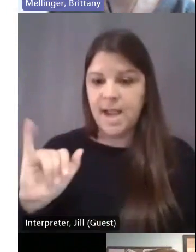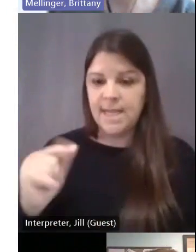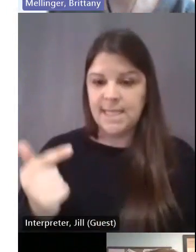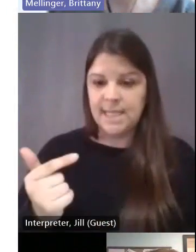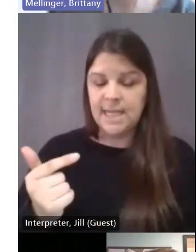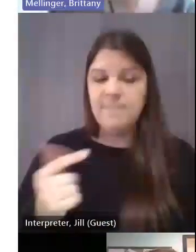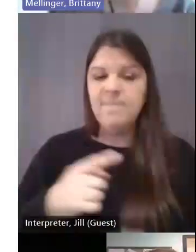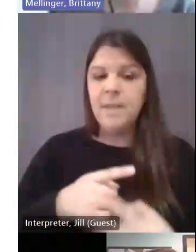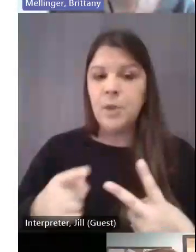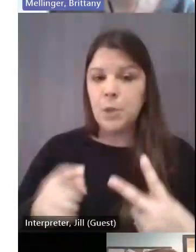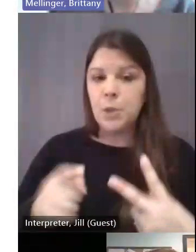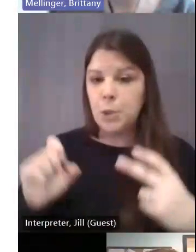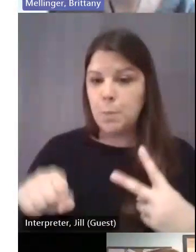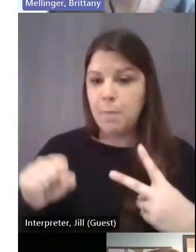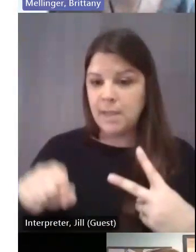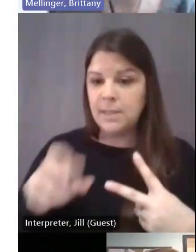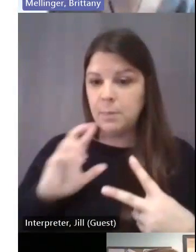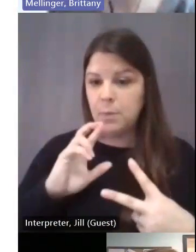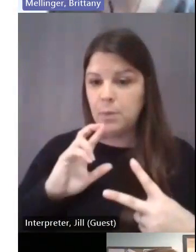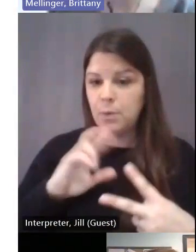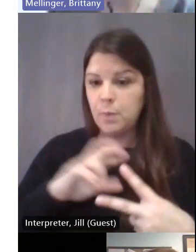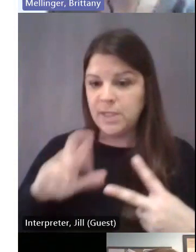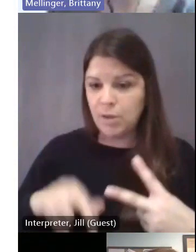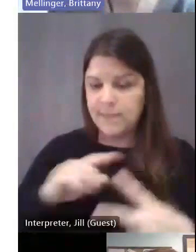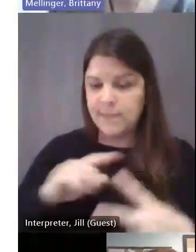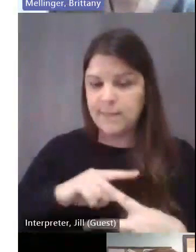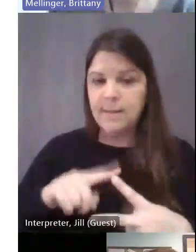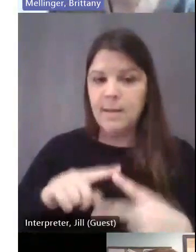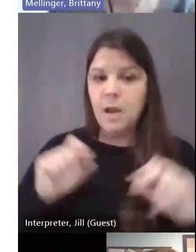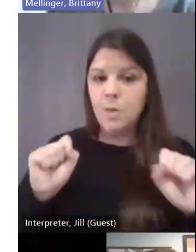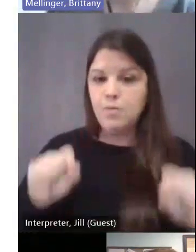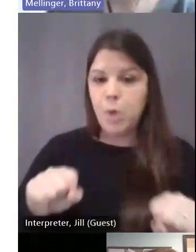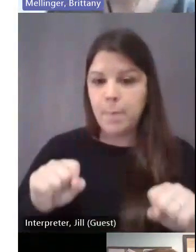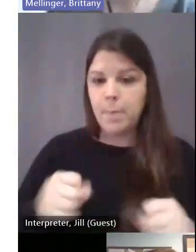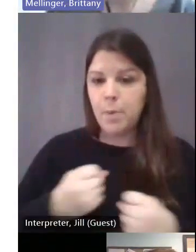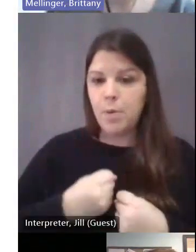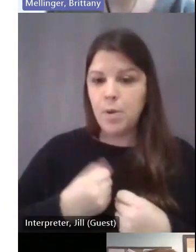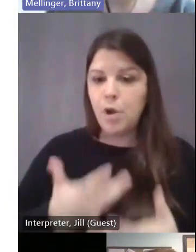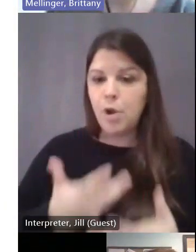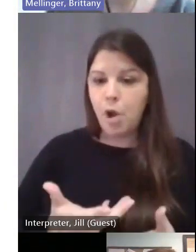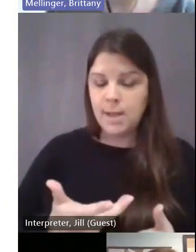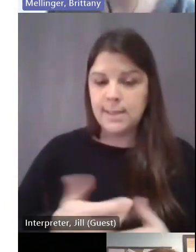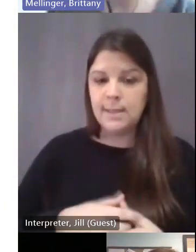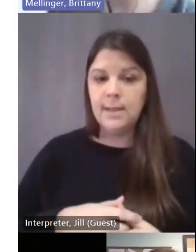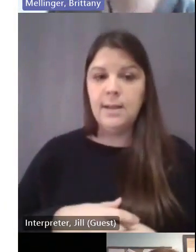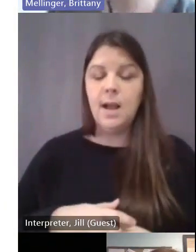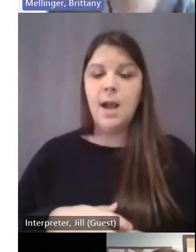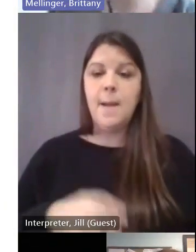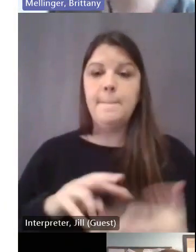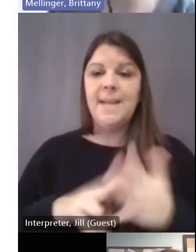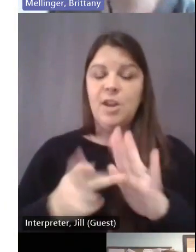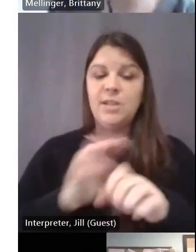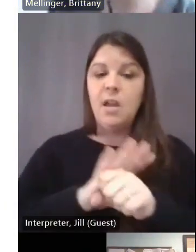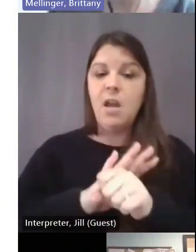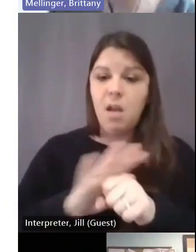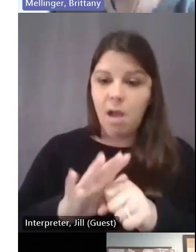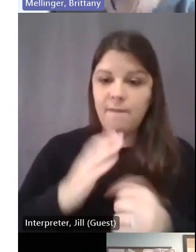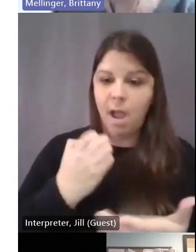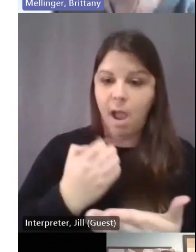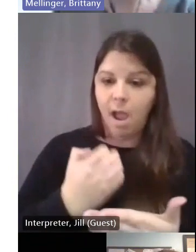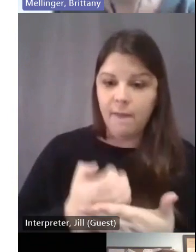potential outcomes that can occur. The first would be probable cause. So this means that there is enough evidence